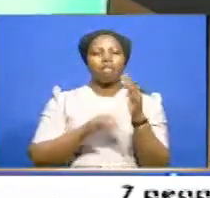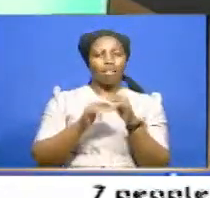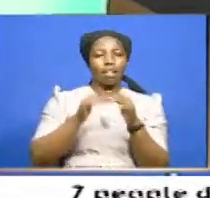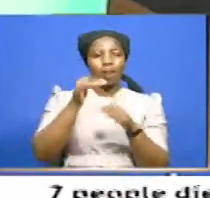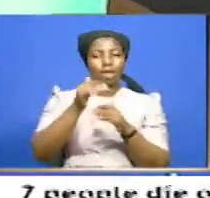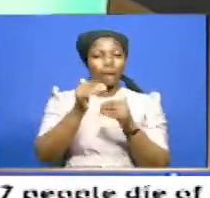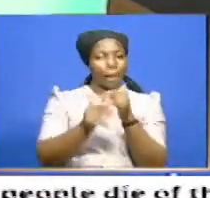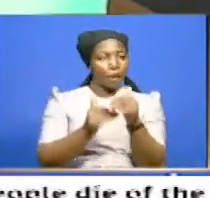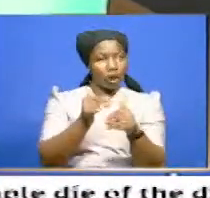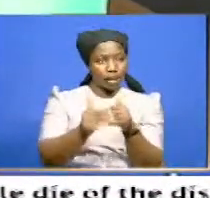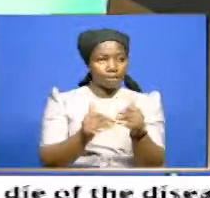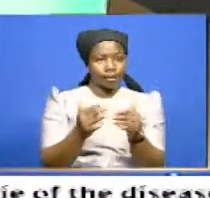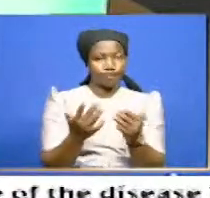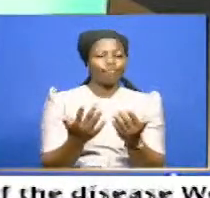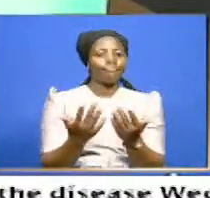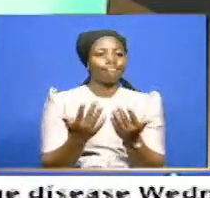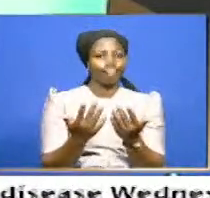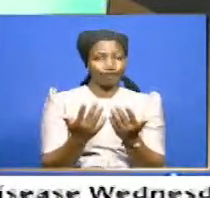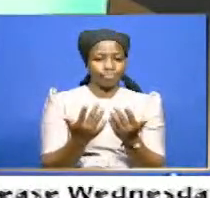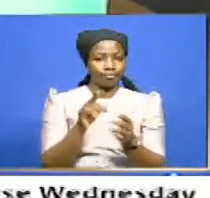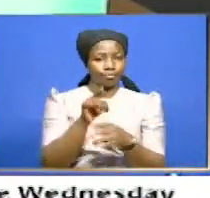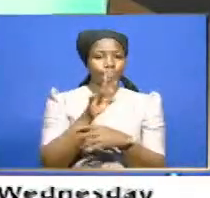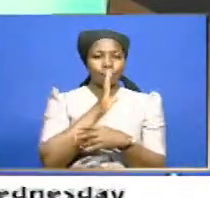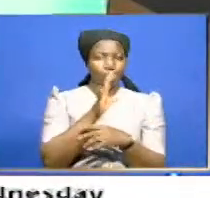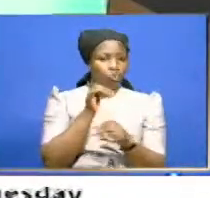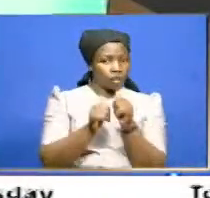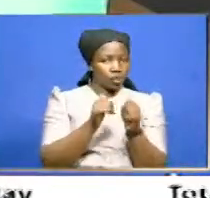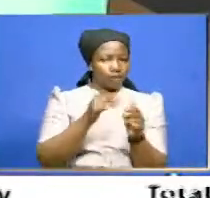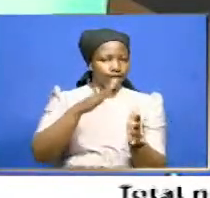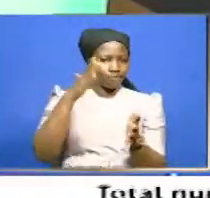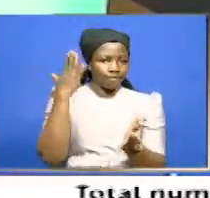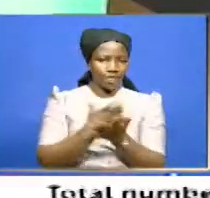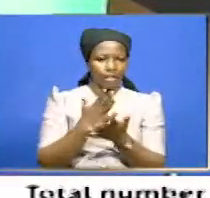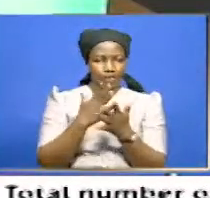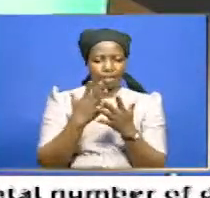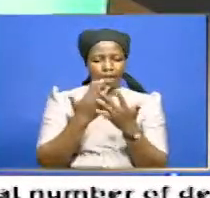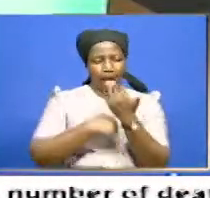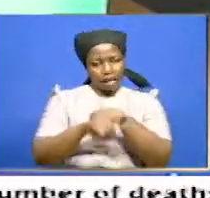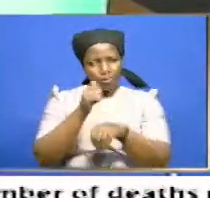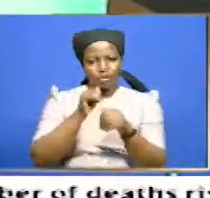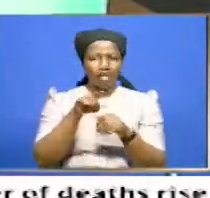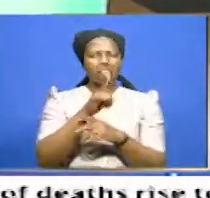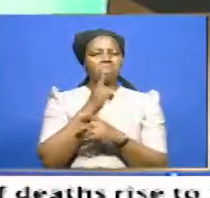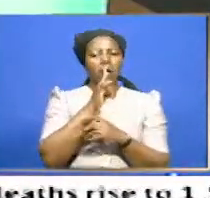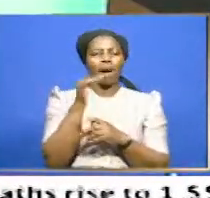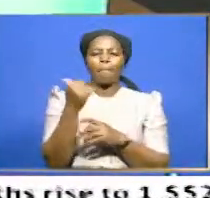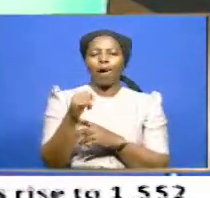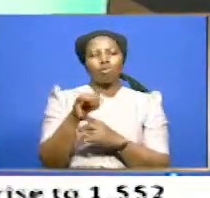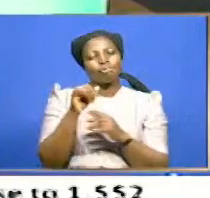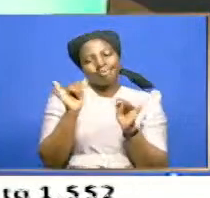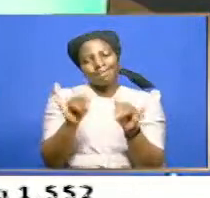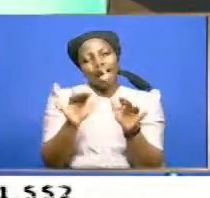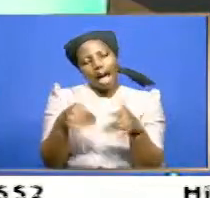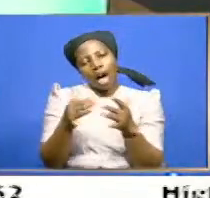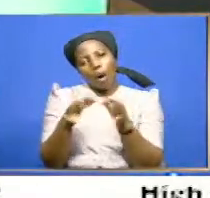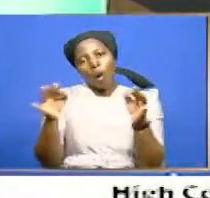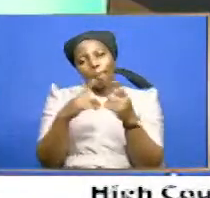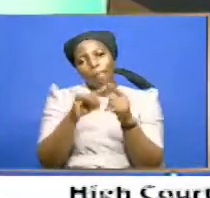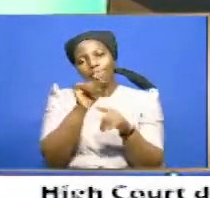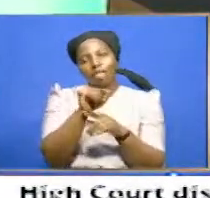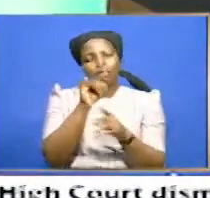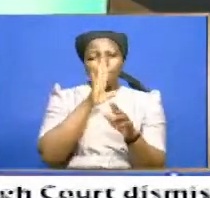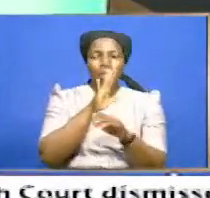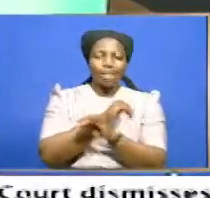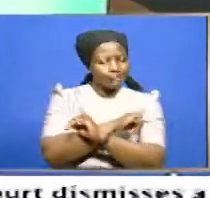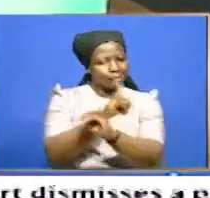process will be the verification exercise. He's not very sure how long it will take, but according to him, it's going to be a thorough